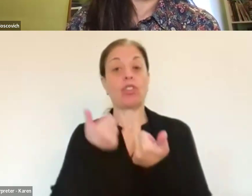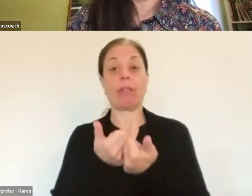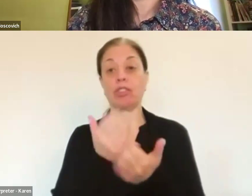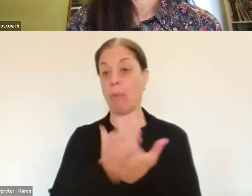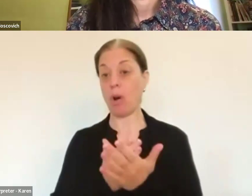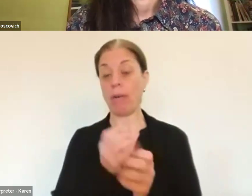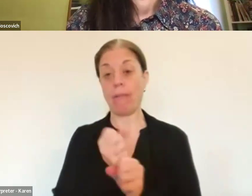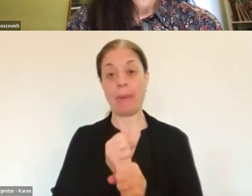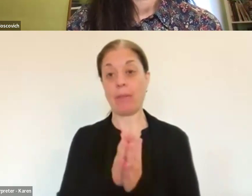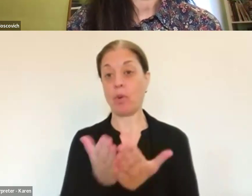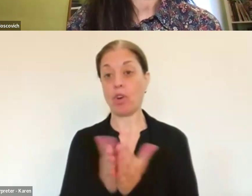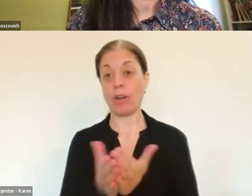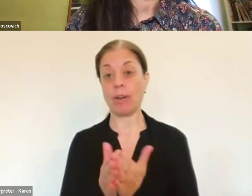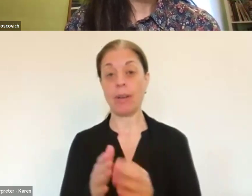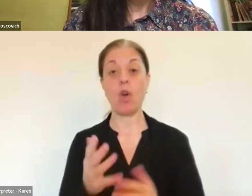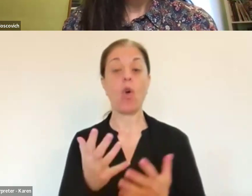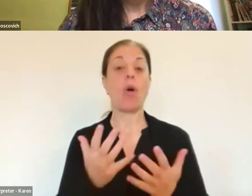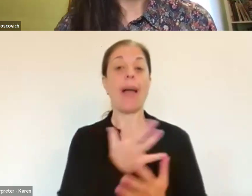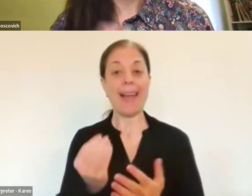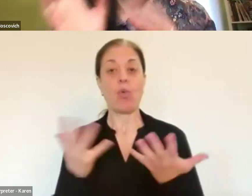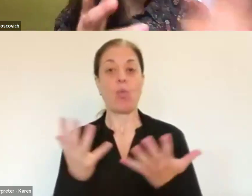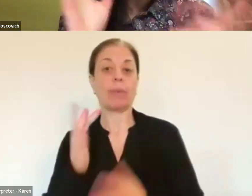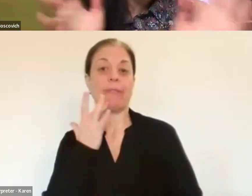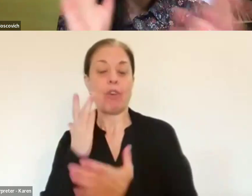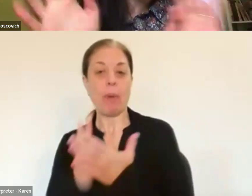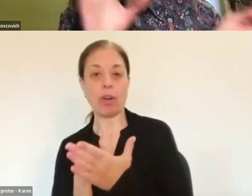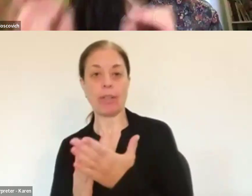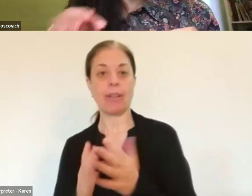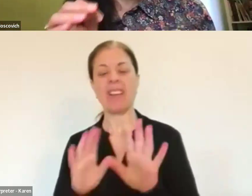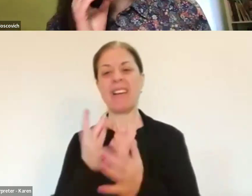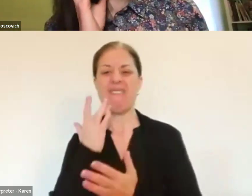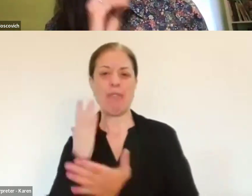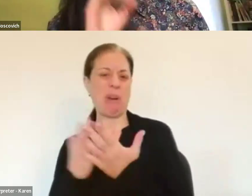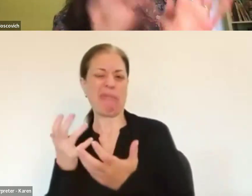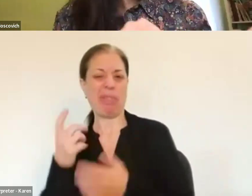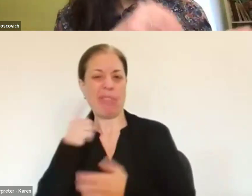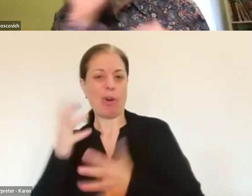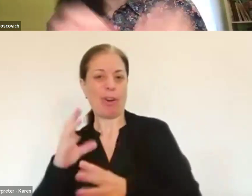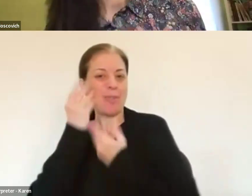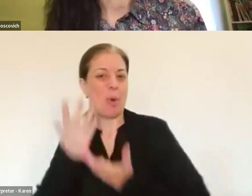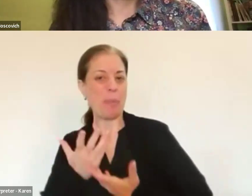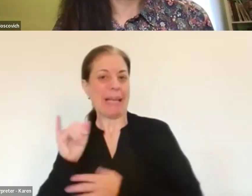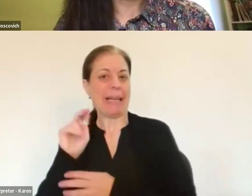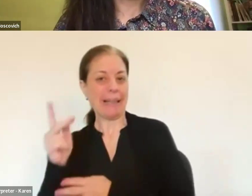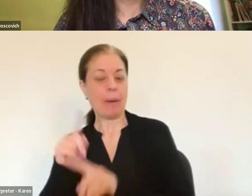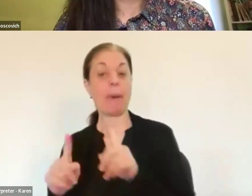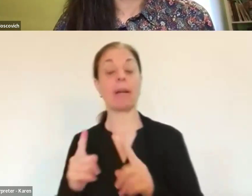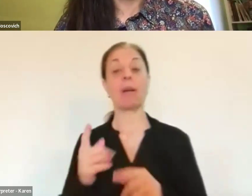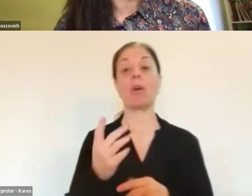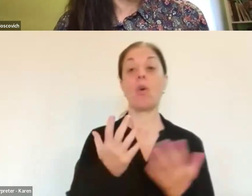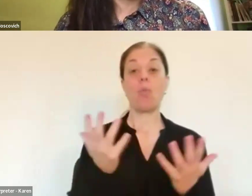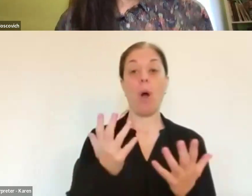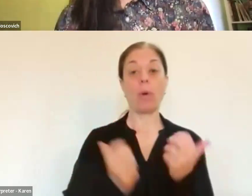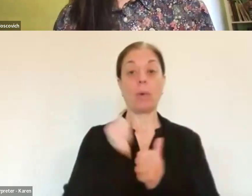making this book? And what was your favorite part? So you know what, the favorite part, I feel like you guys already told me, inking, but what was what was